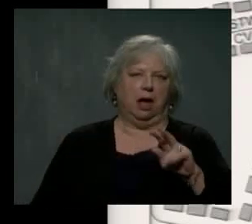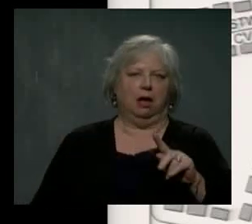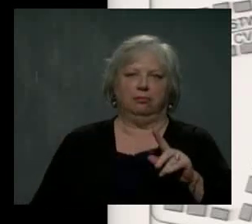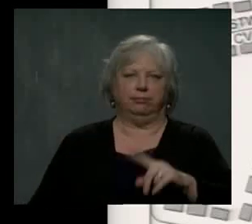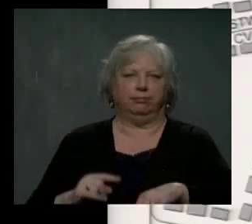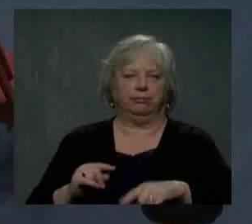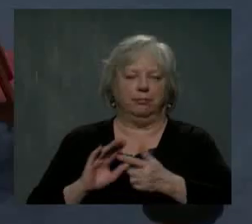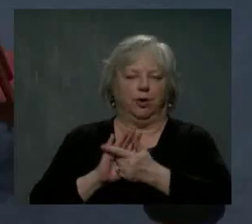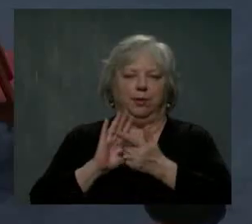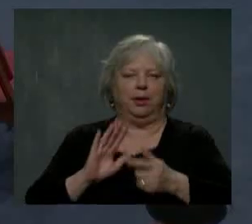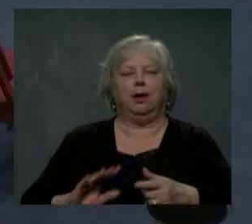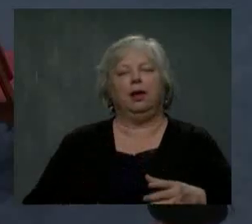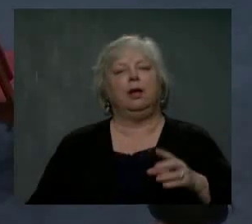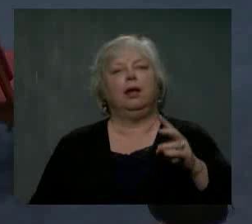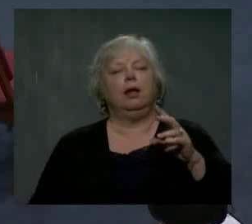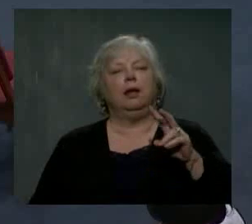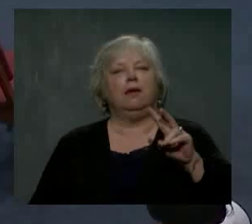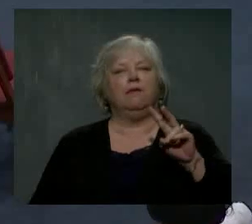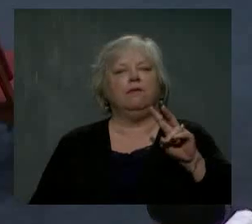Thank you.